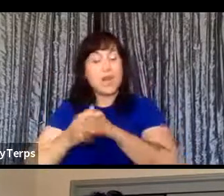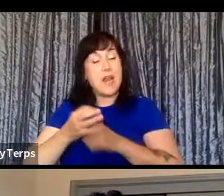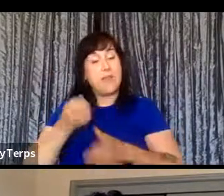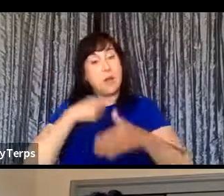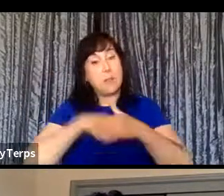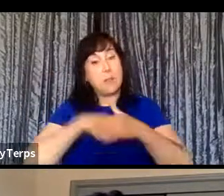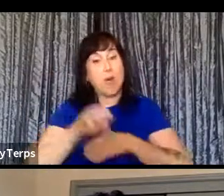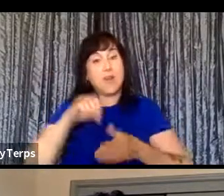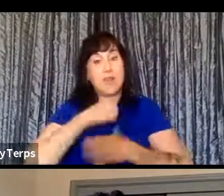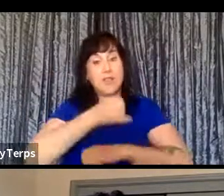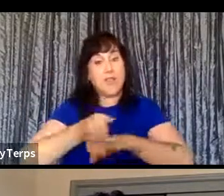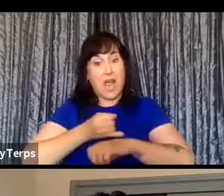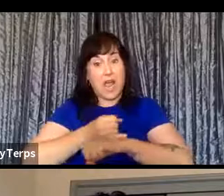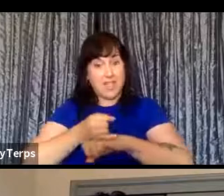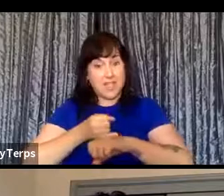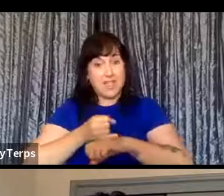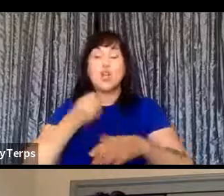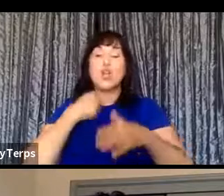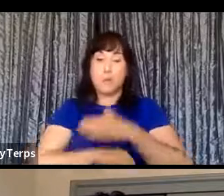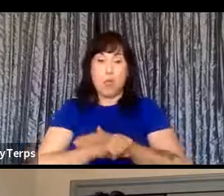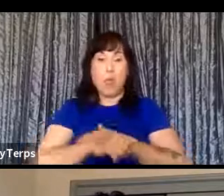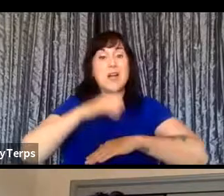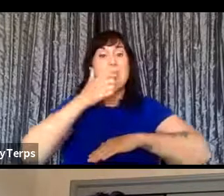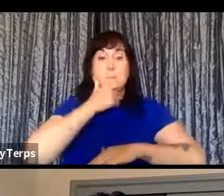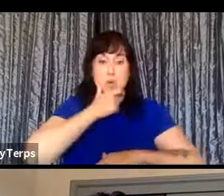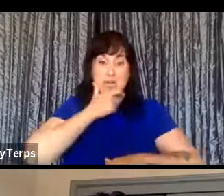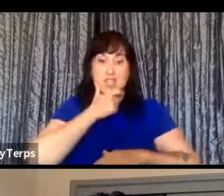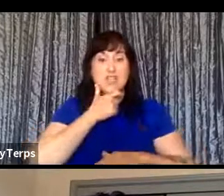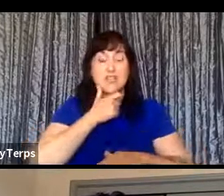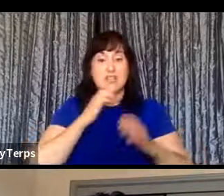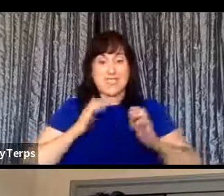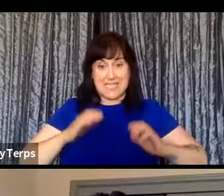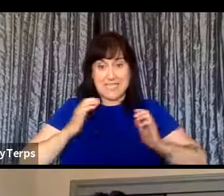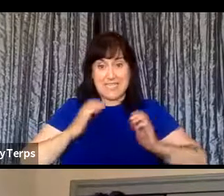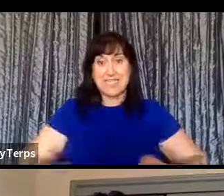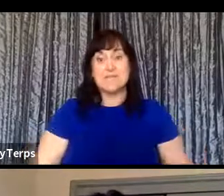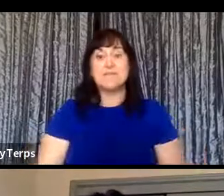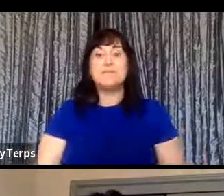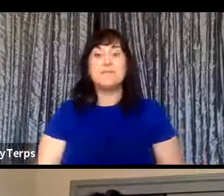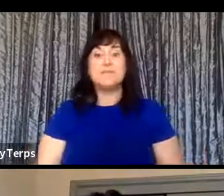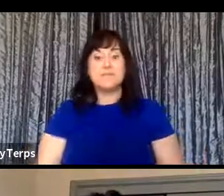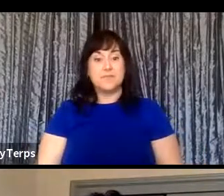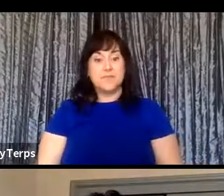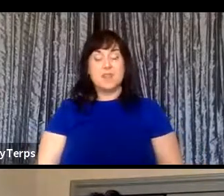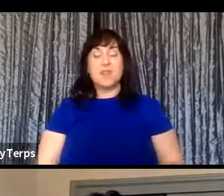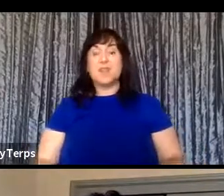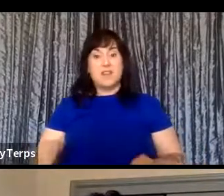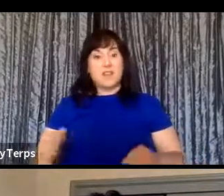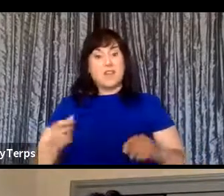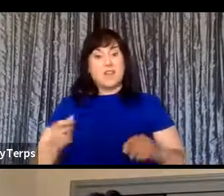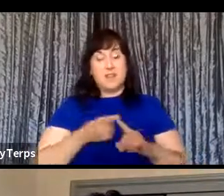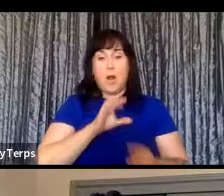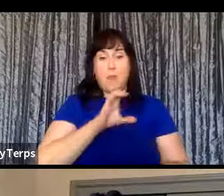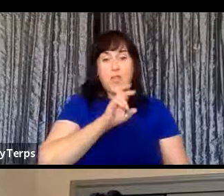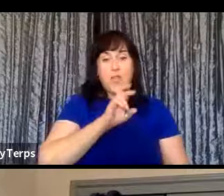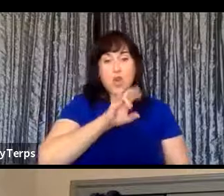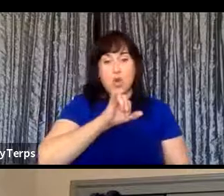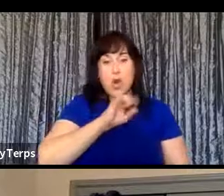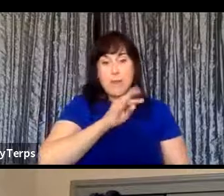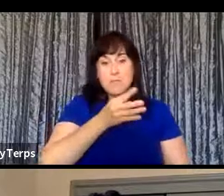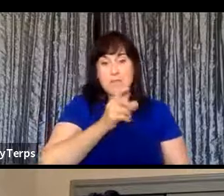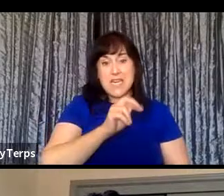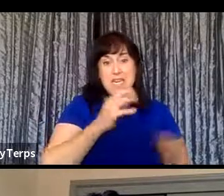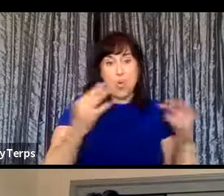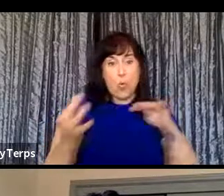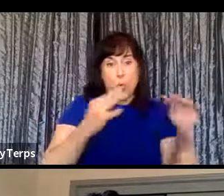you were born a British citizen. Generations of them fought for king and country, for queen and country, from the Crimea War all the way through to